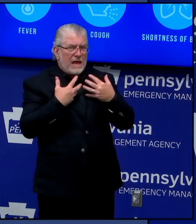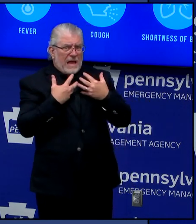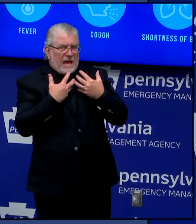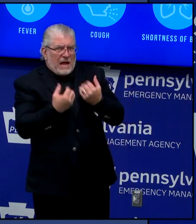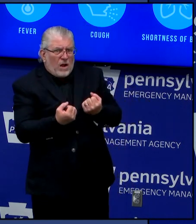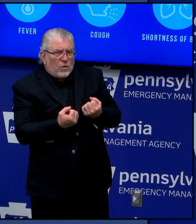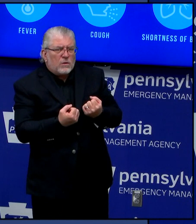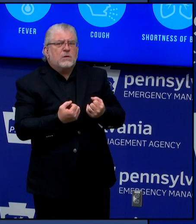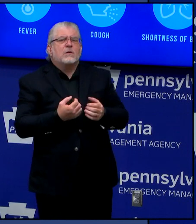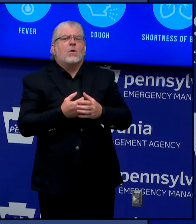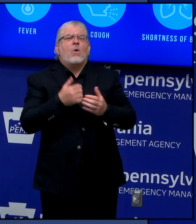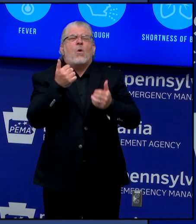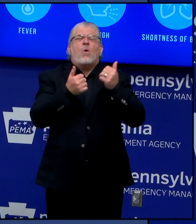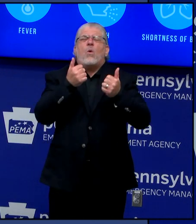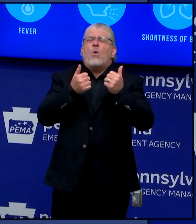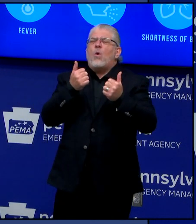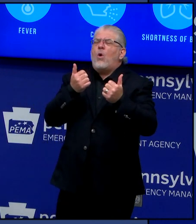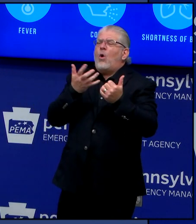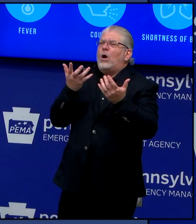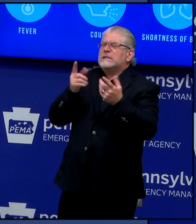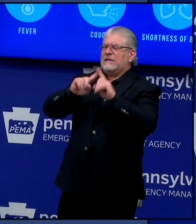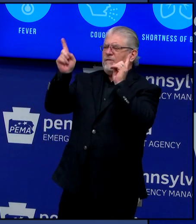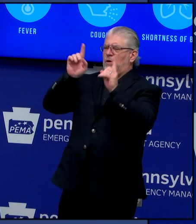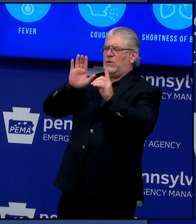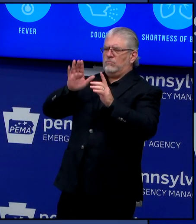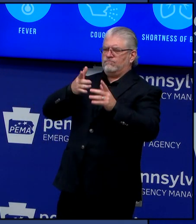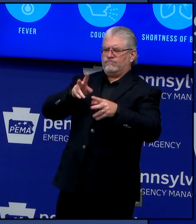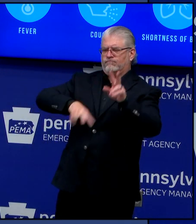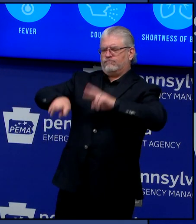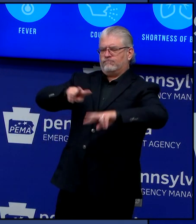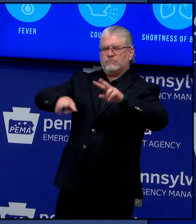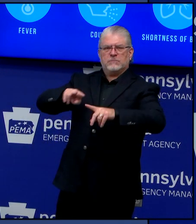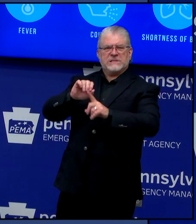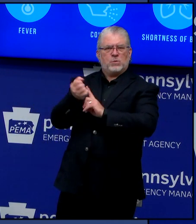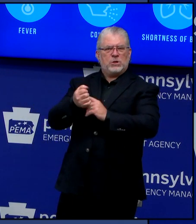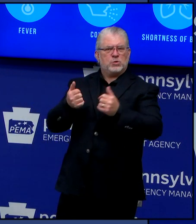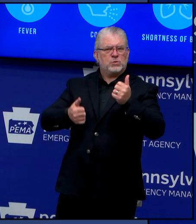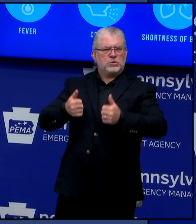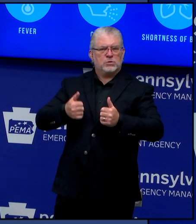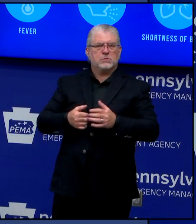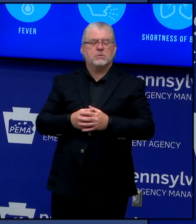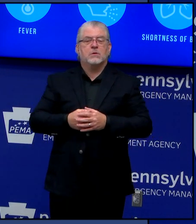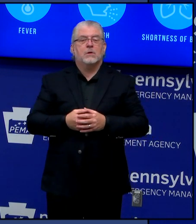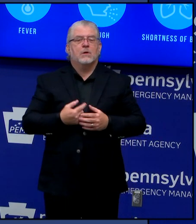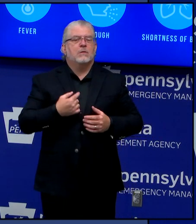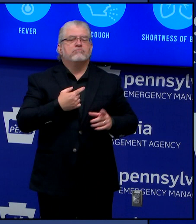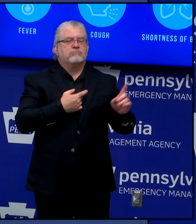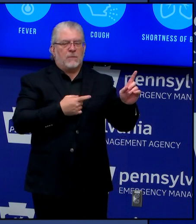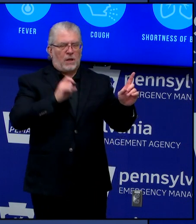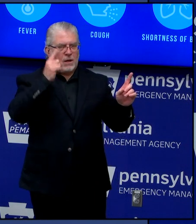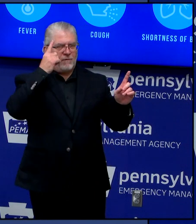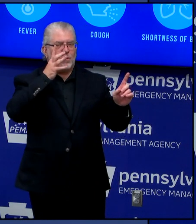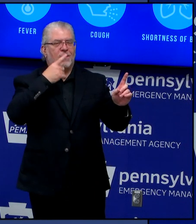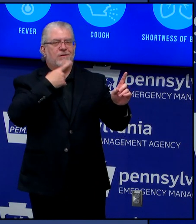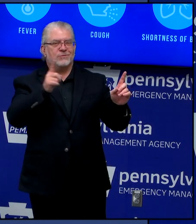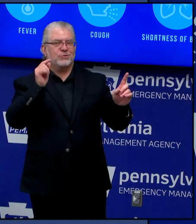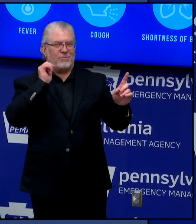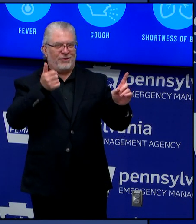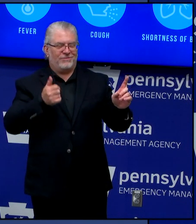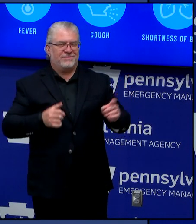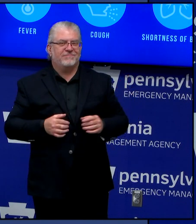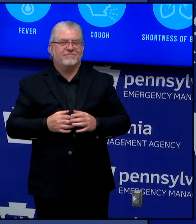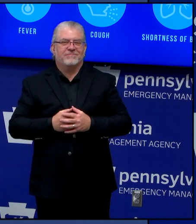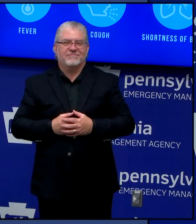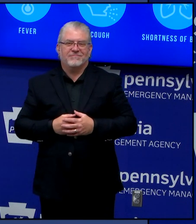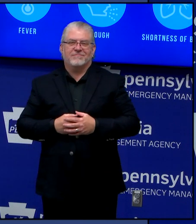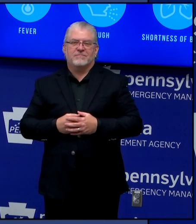conference. And our final question today is from WNEP. For Dr. Levine, we've heard from several dentists